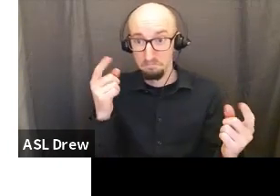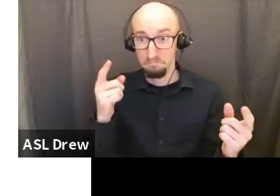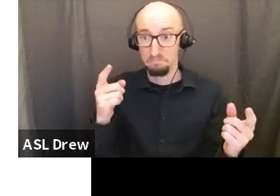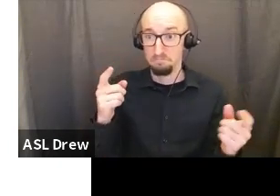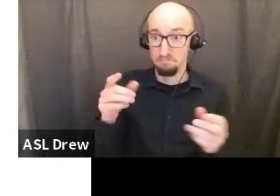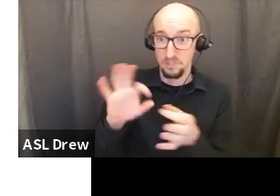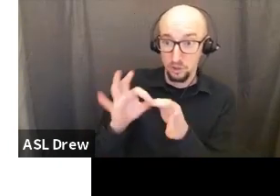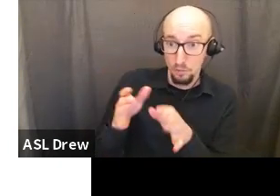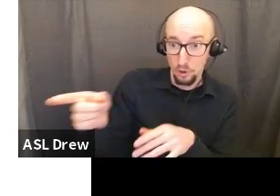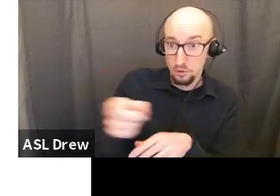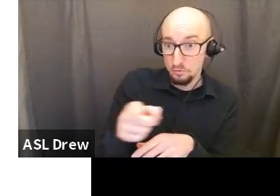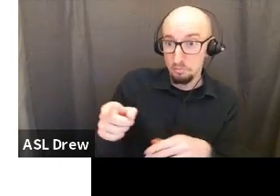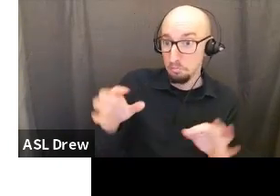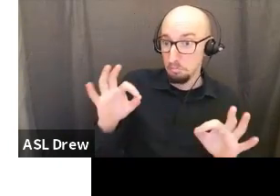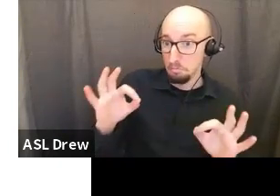get some feedback on